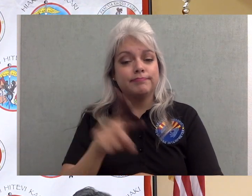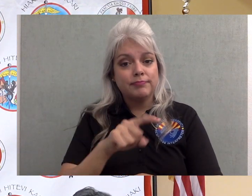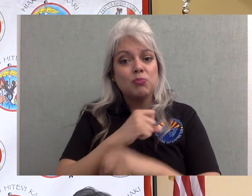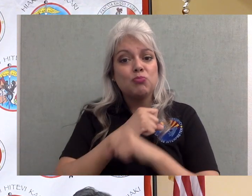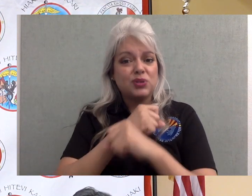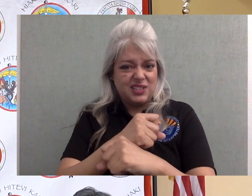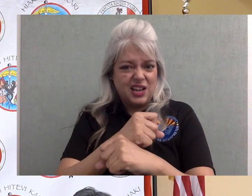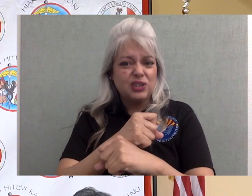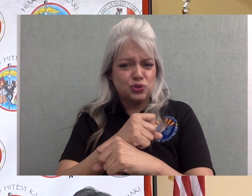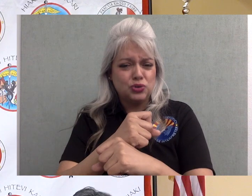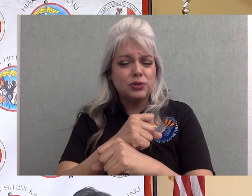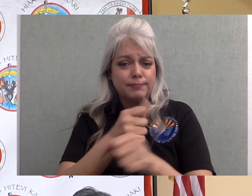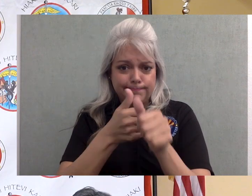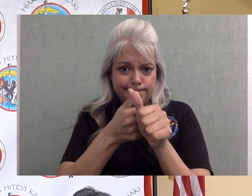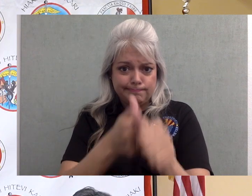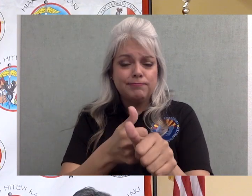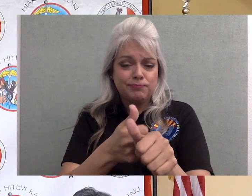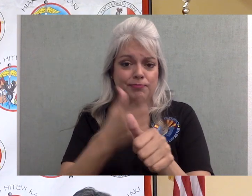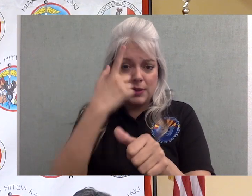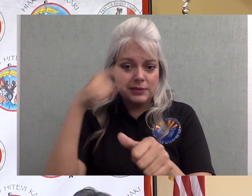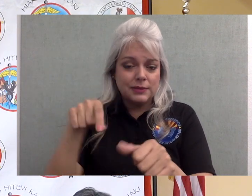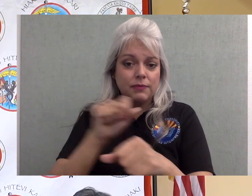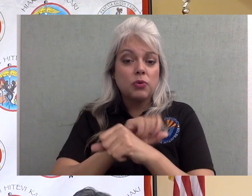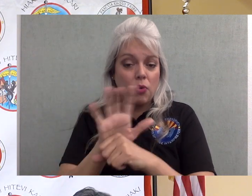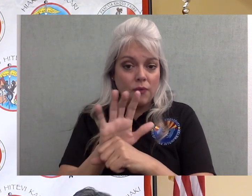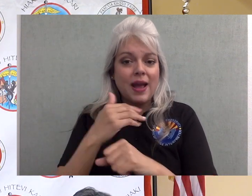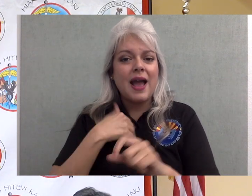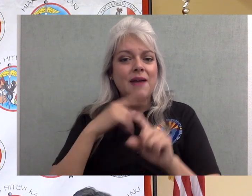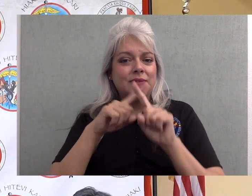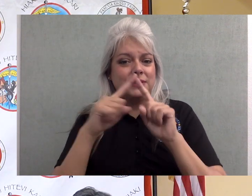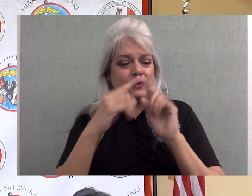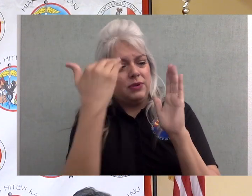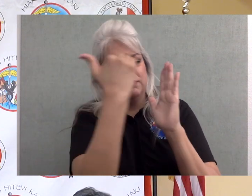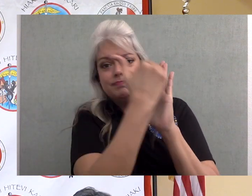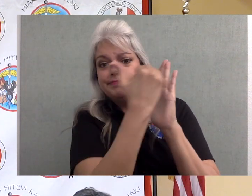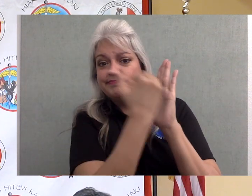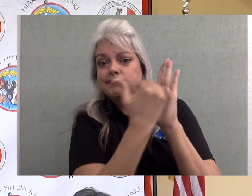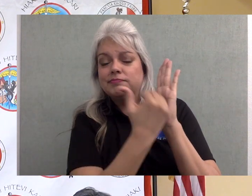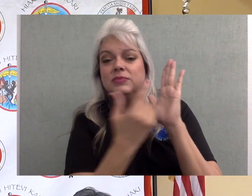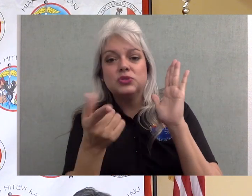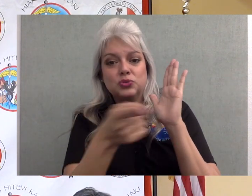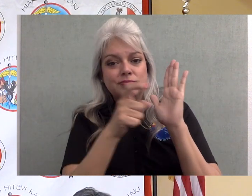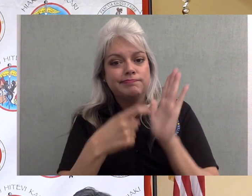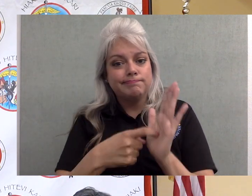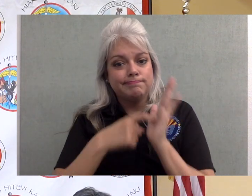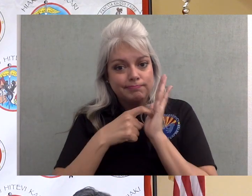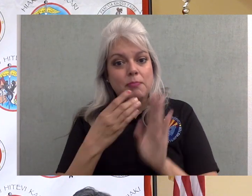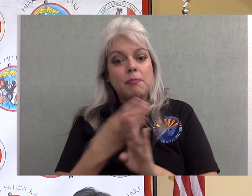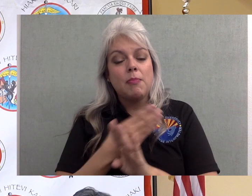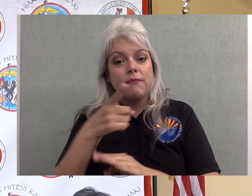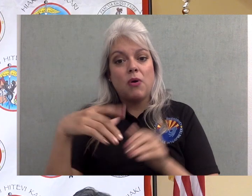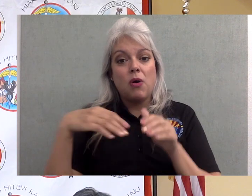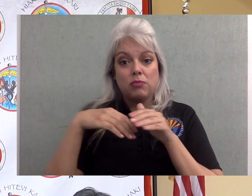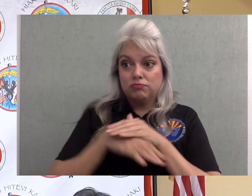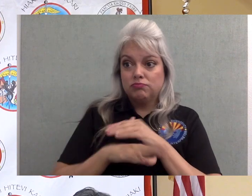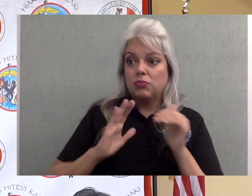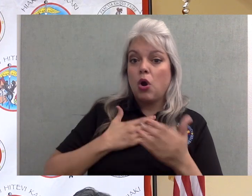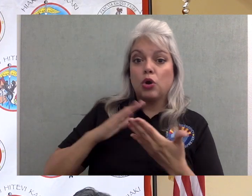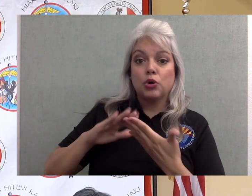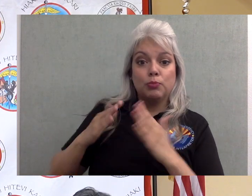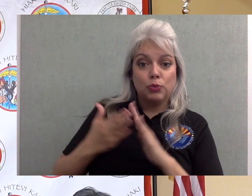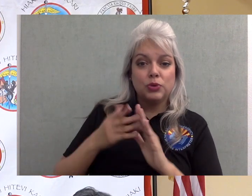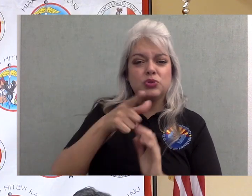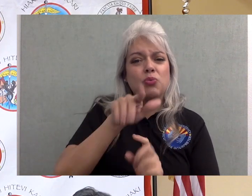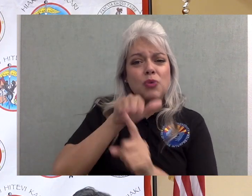the COVID-19 pandemic. And then it lists all the things that you need to do before you come into our community. So please remind